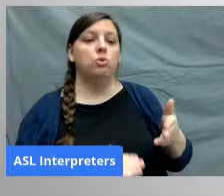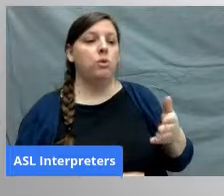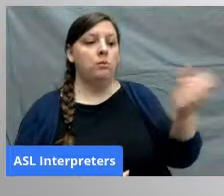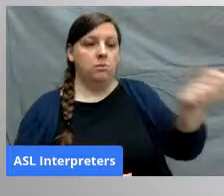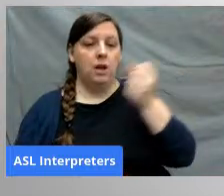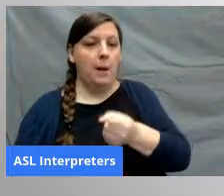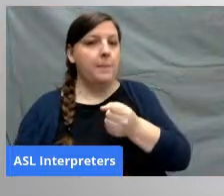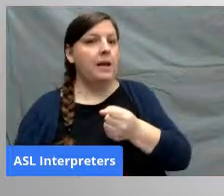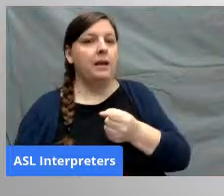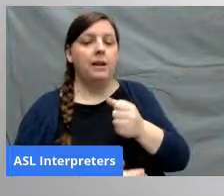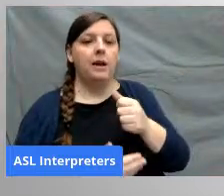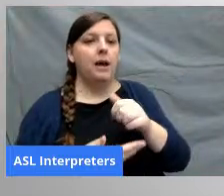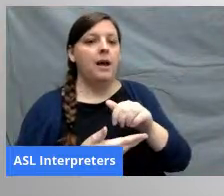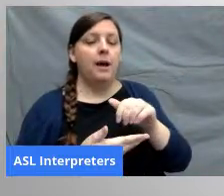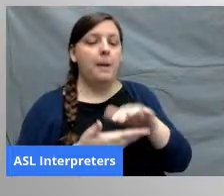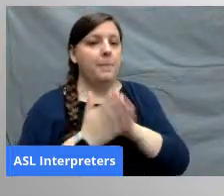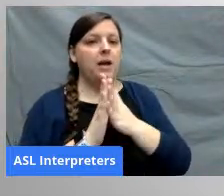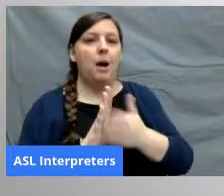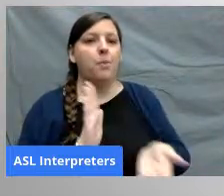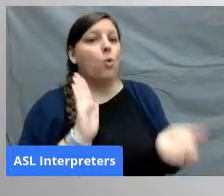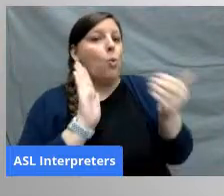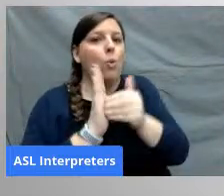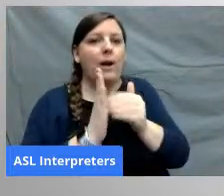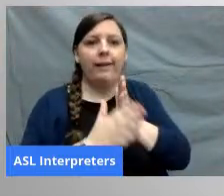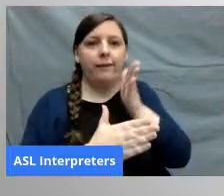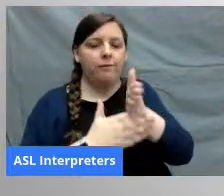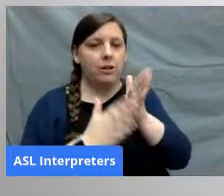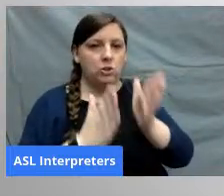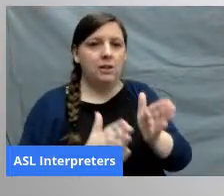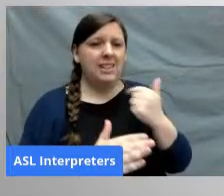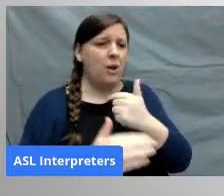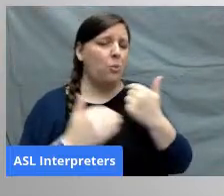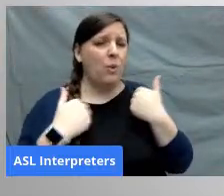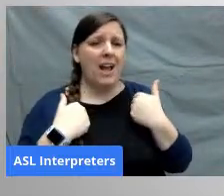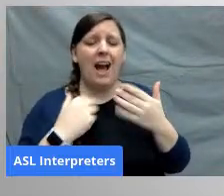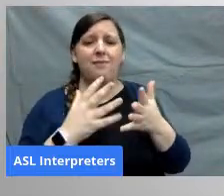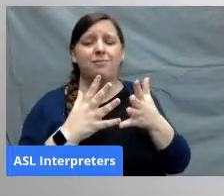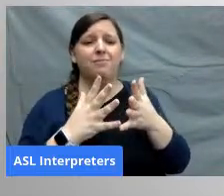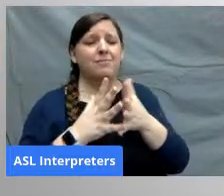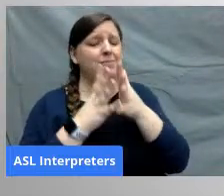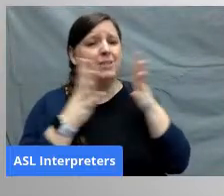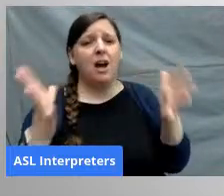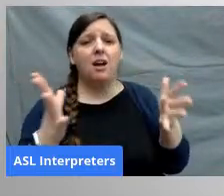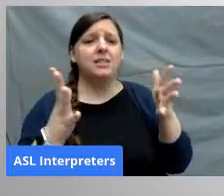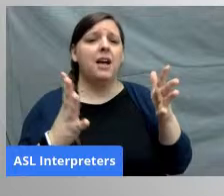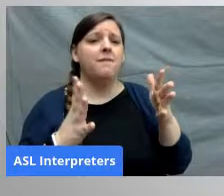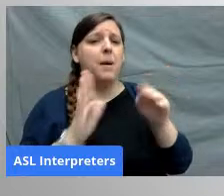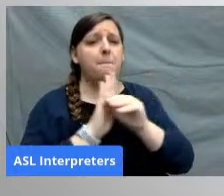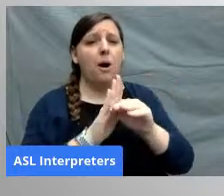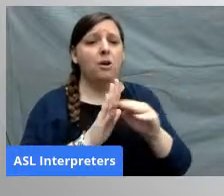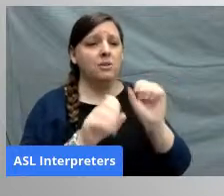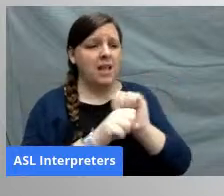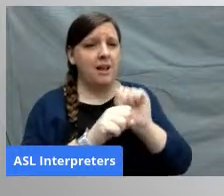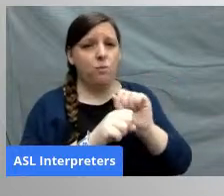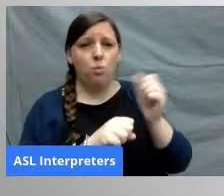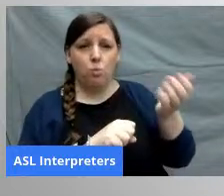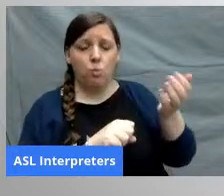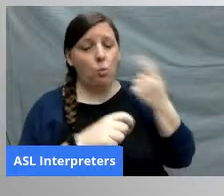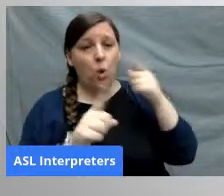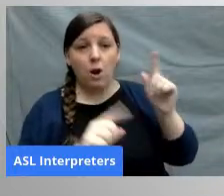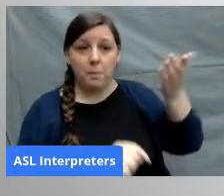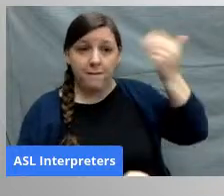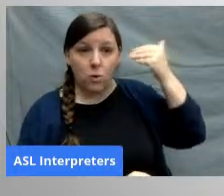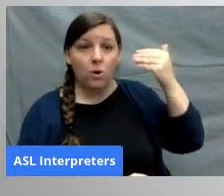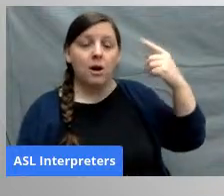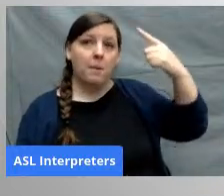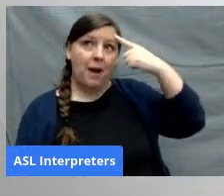the resources that we currently have, and we have tons of models that have worked in the past. It's just that I think as a community,